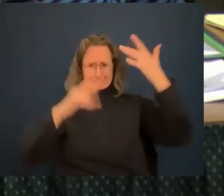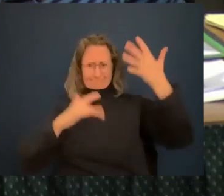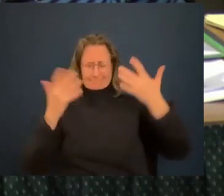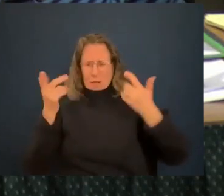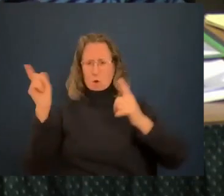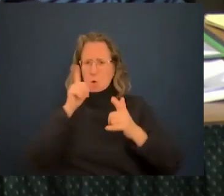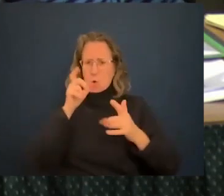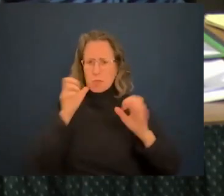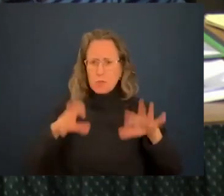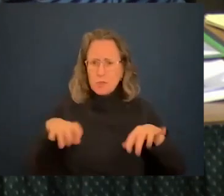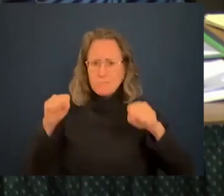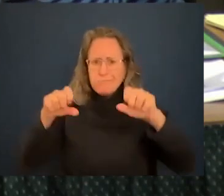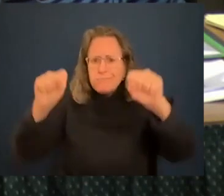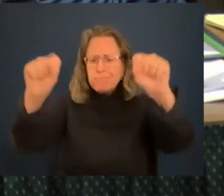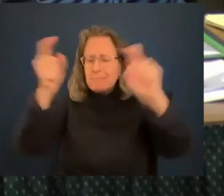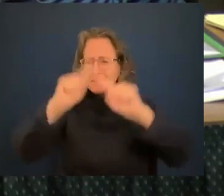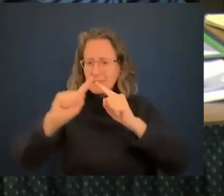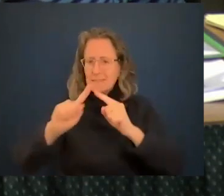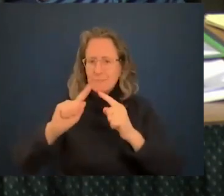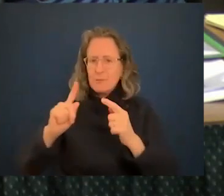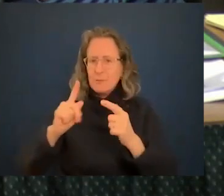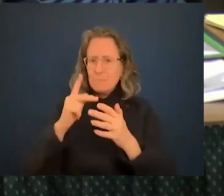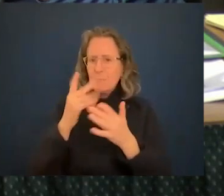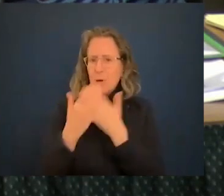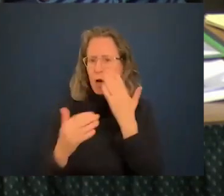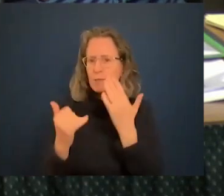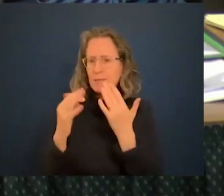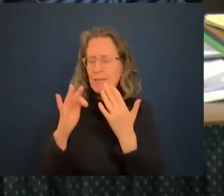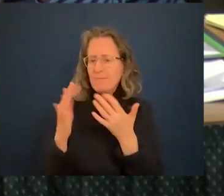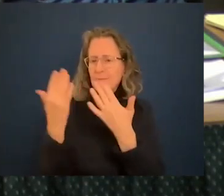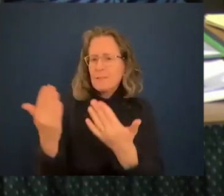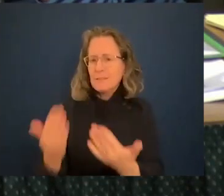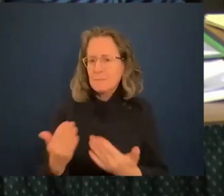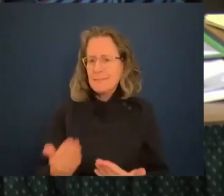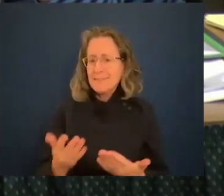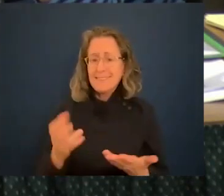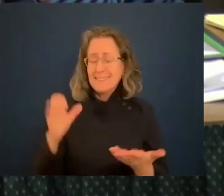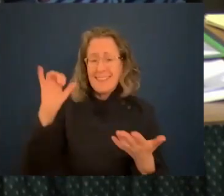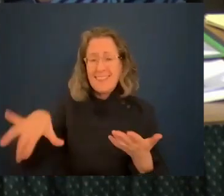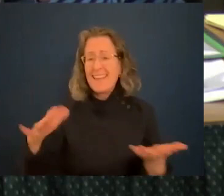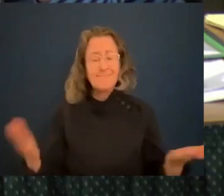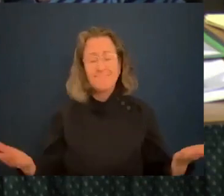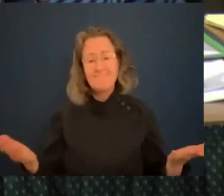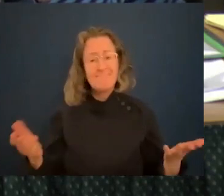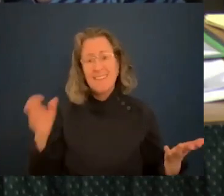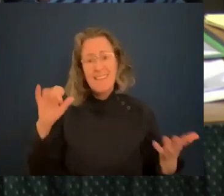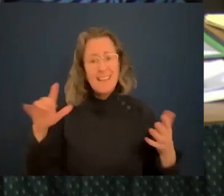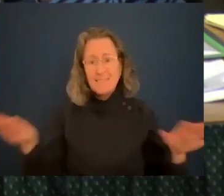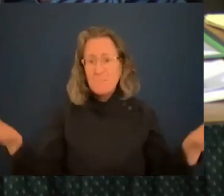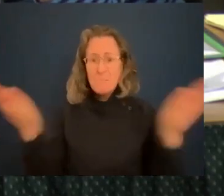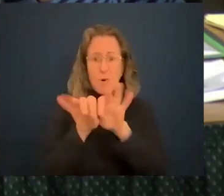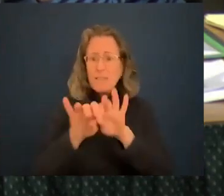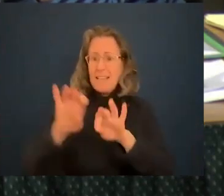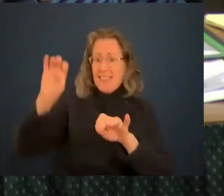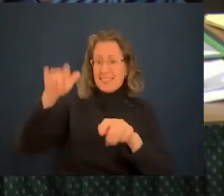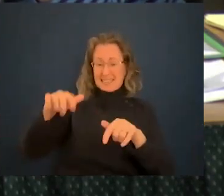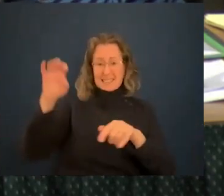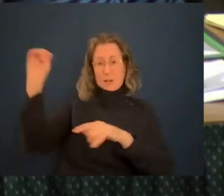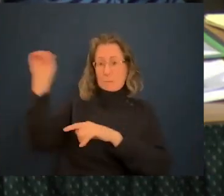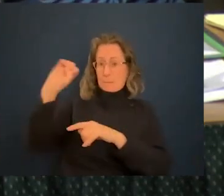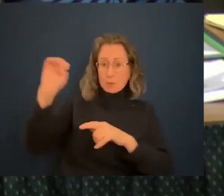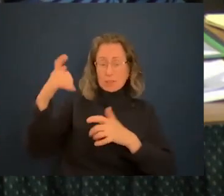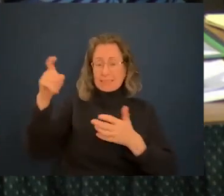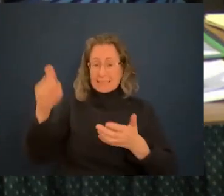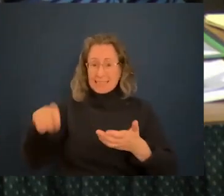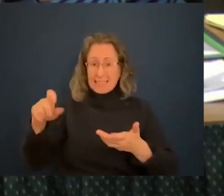and that Reckoning has not taken place and that Reckoning needs to take place and I think it's something